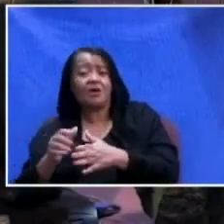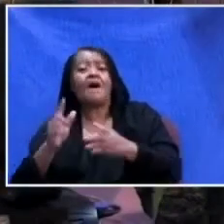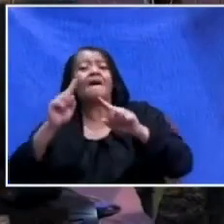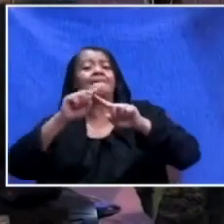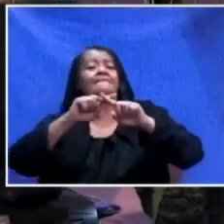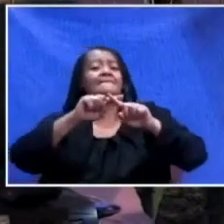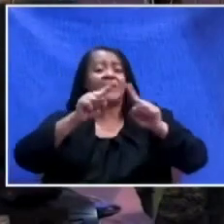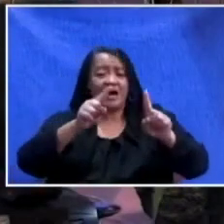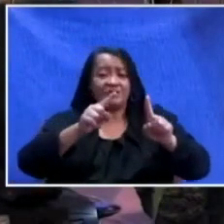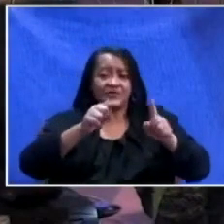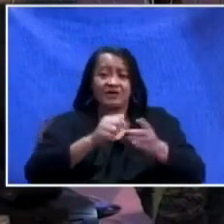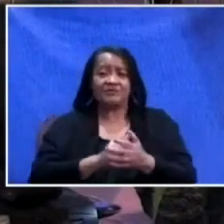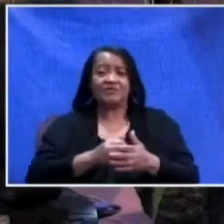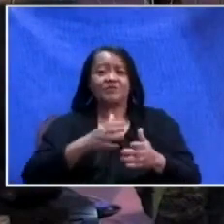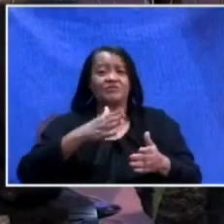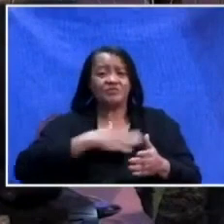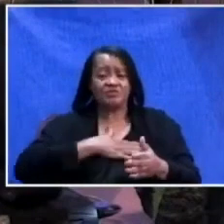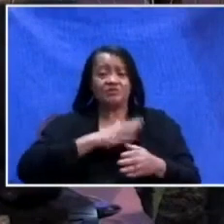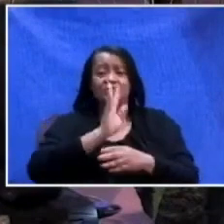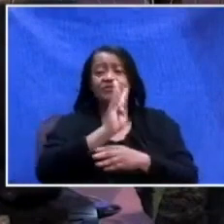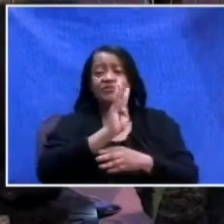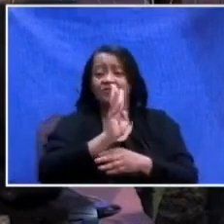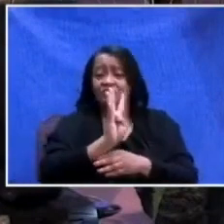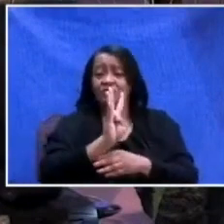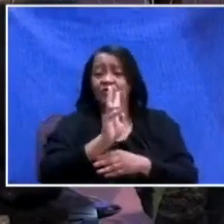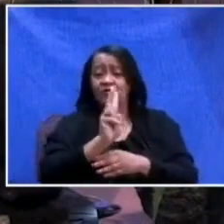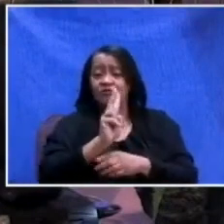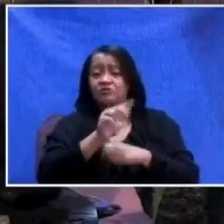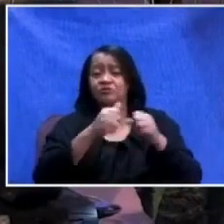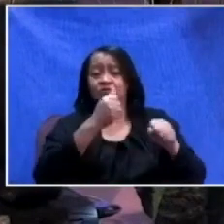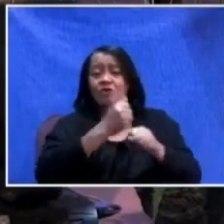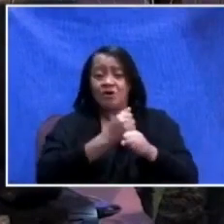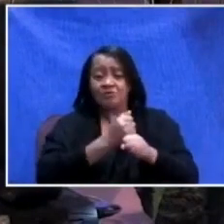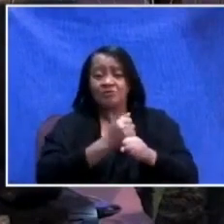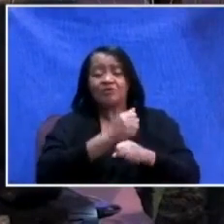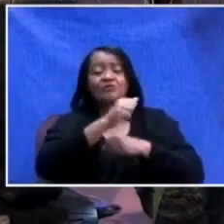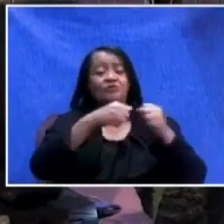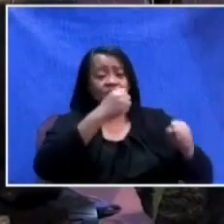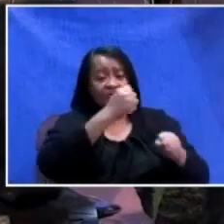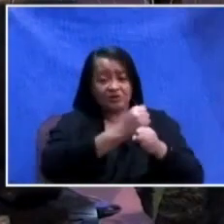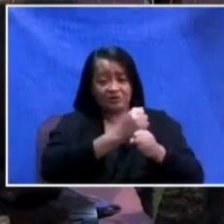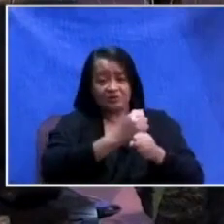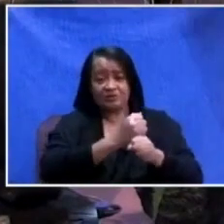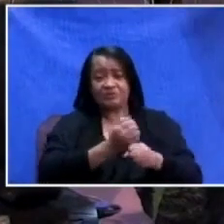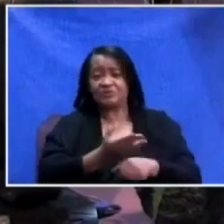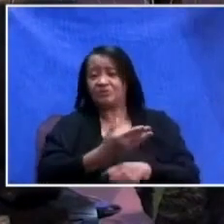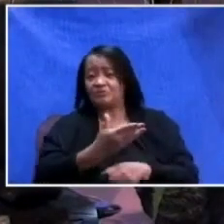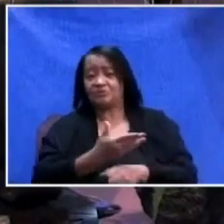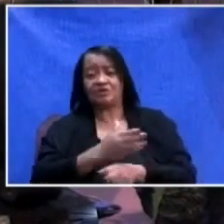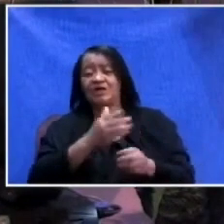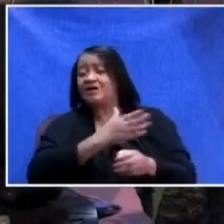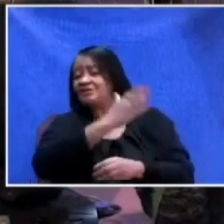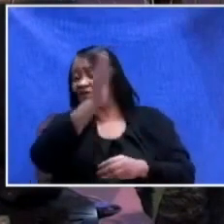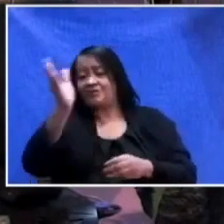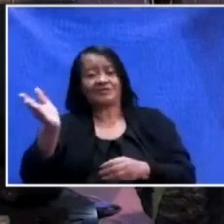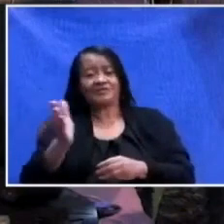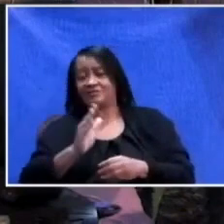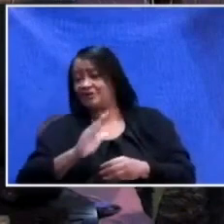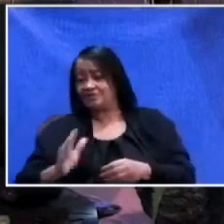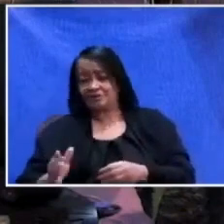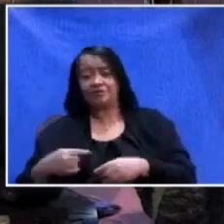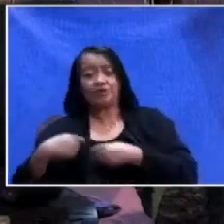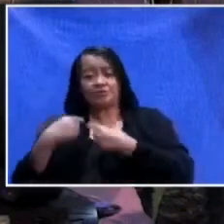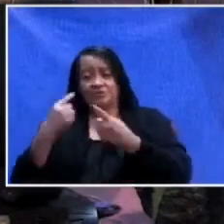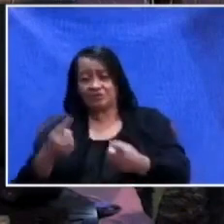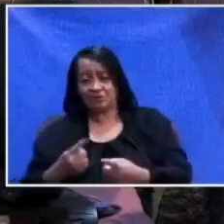But for my 42 years, and I'm sure Barnetta could attest to this, there has never